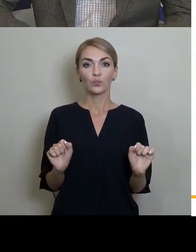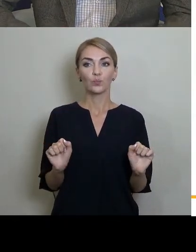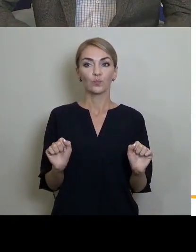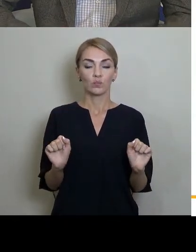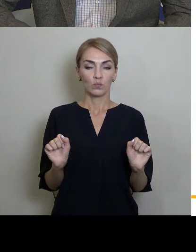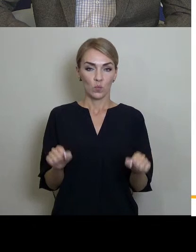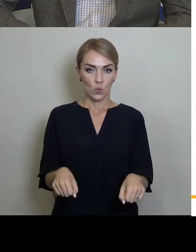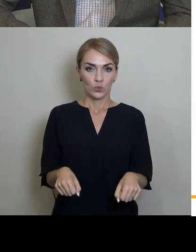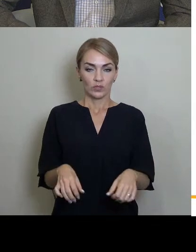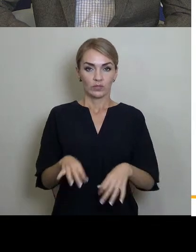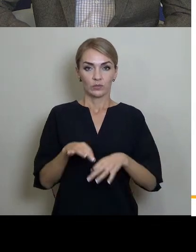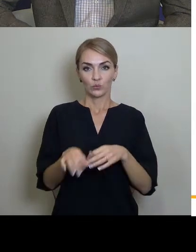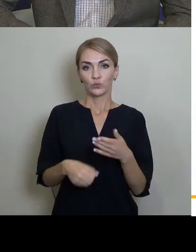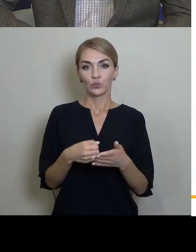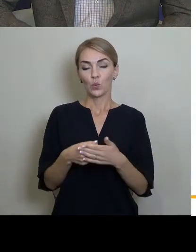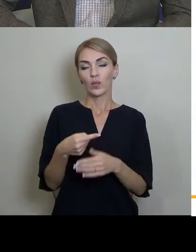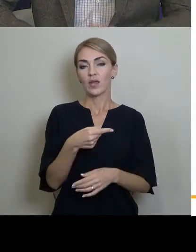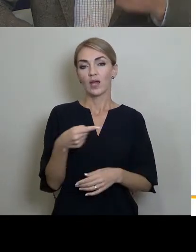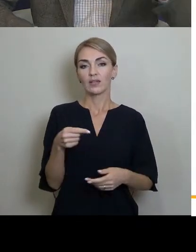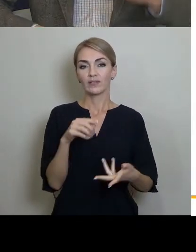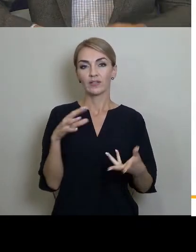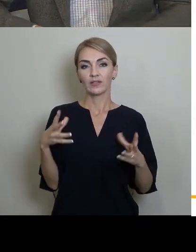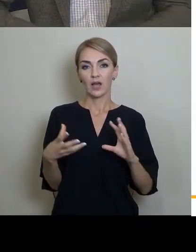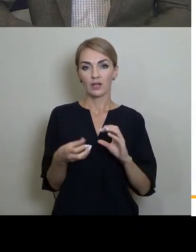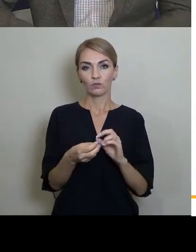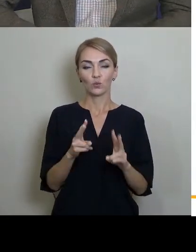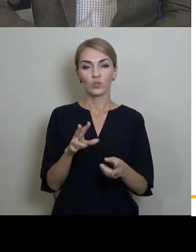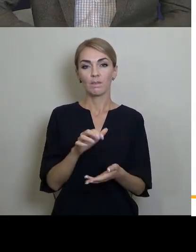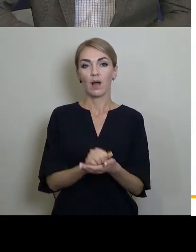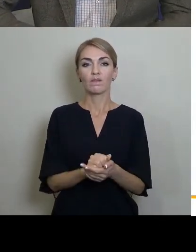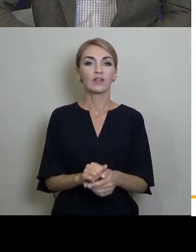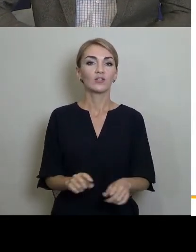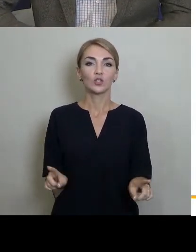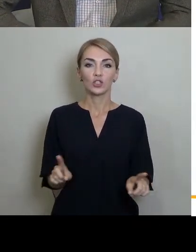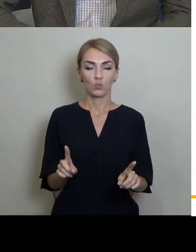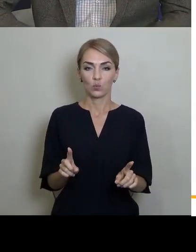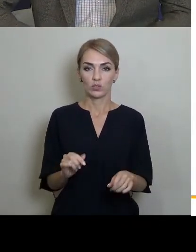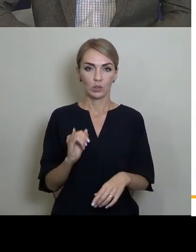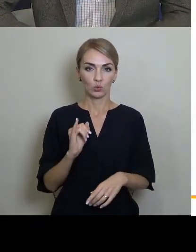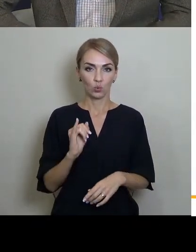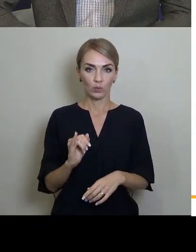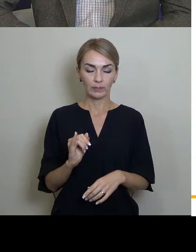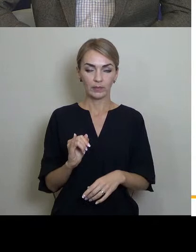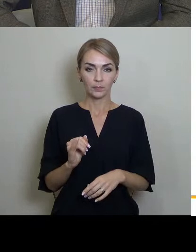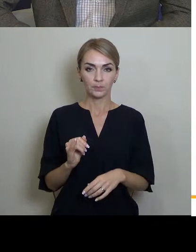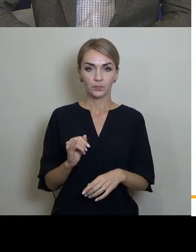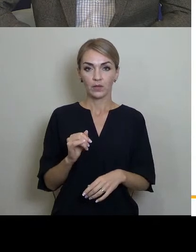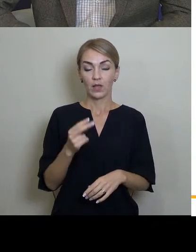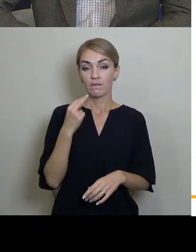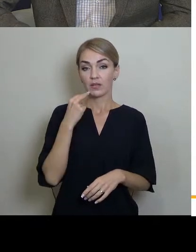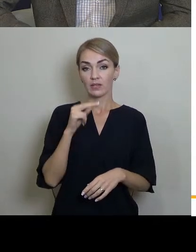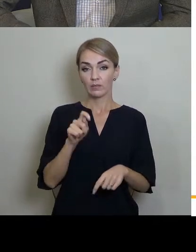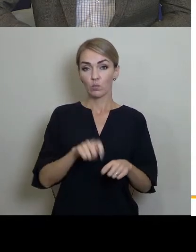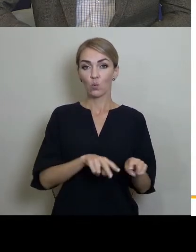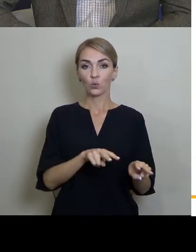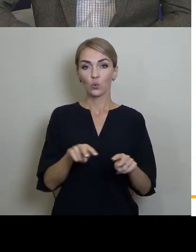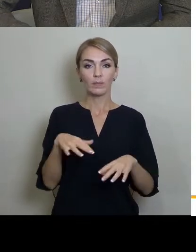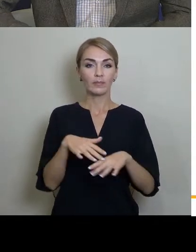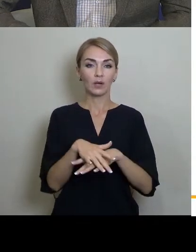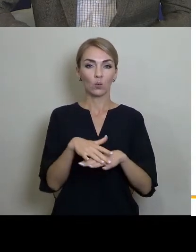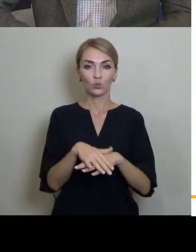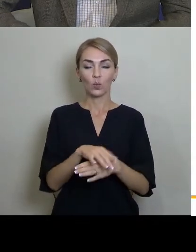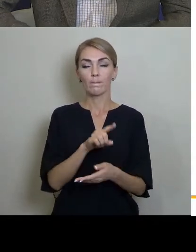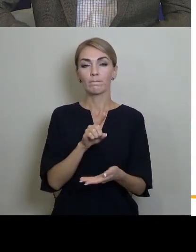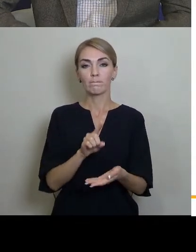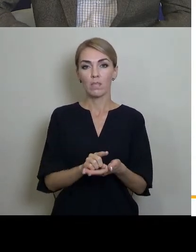rig the elections might bring about very negative results. And the